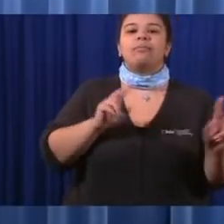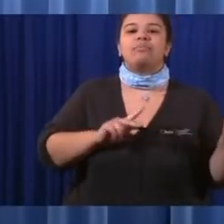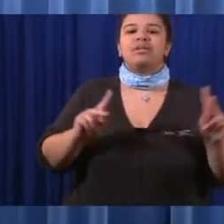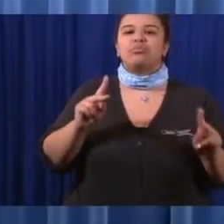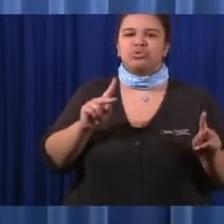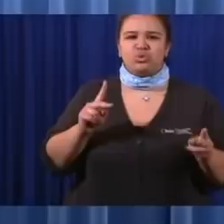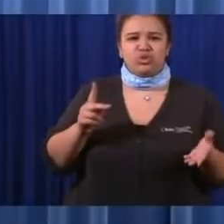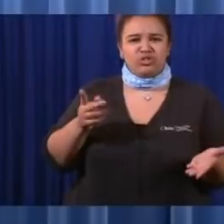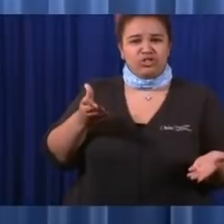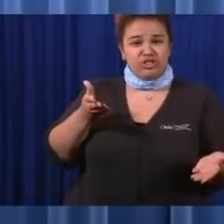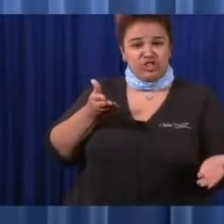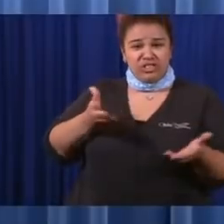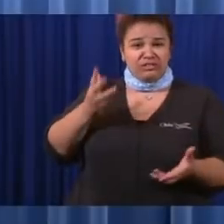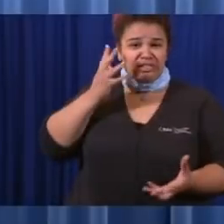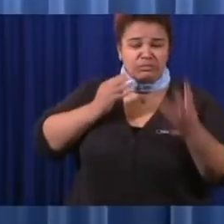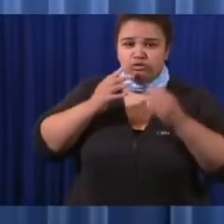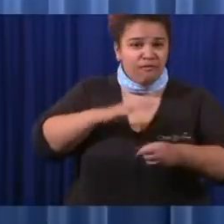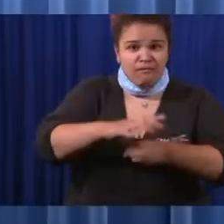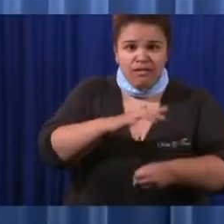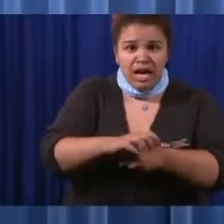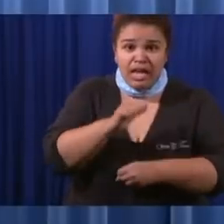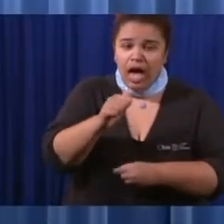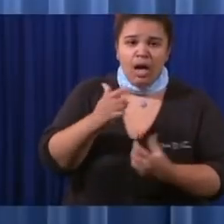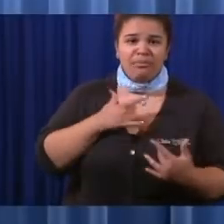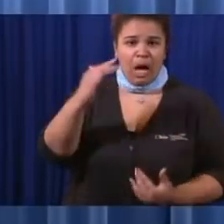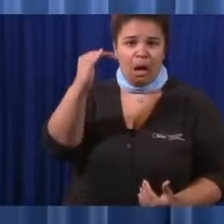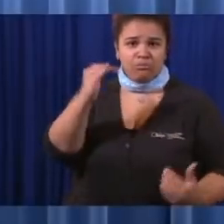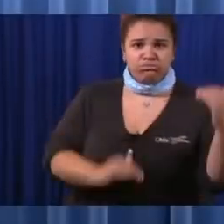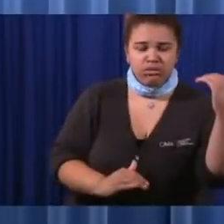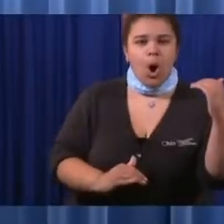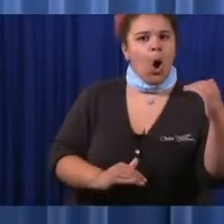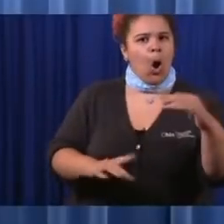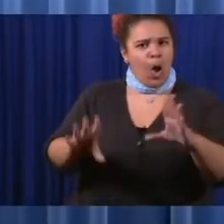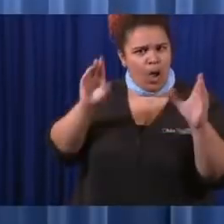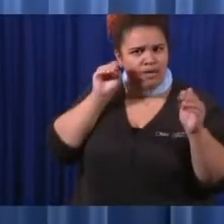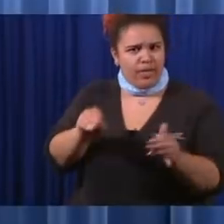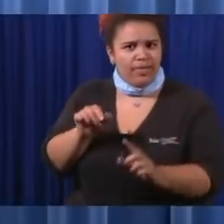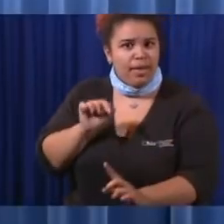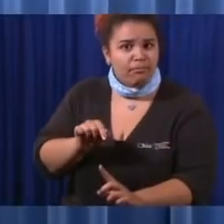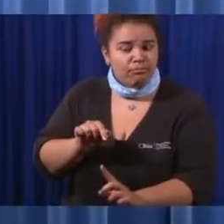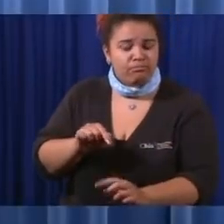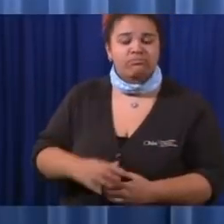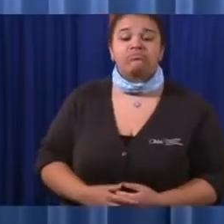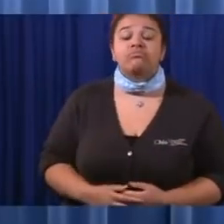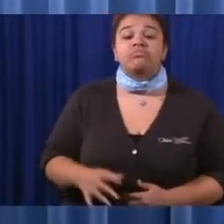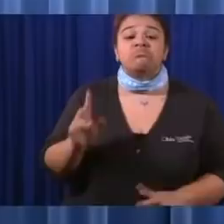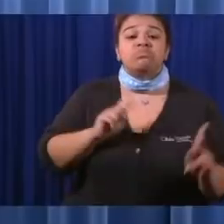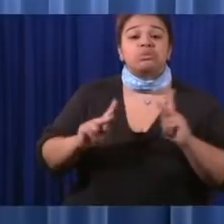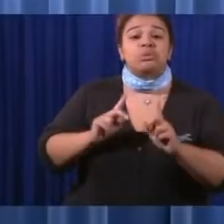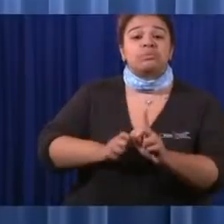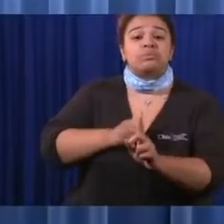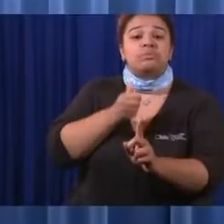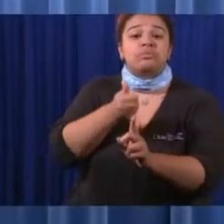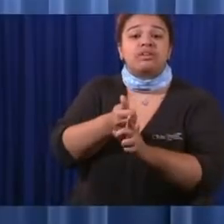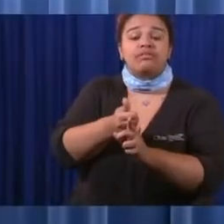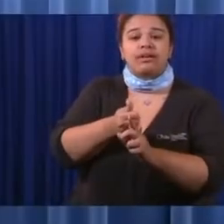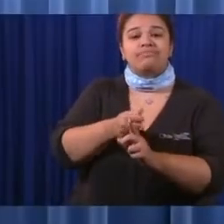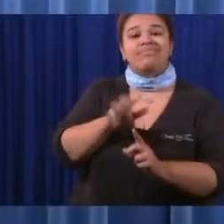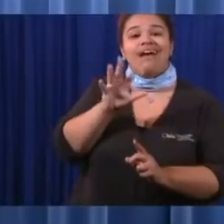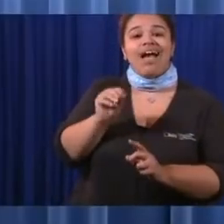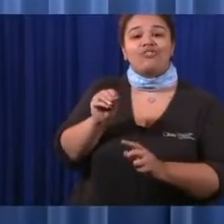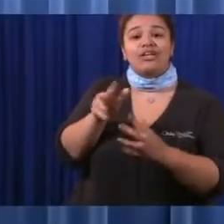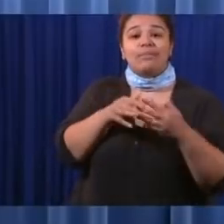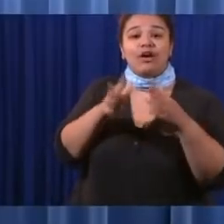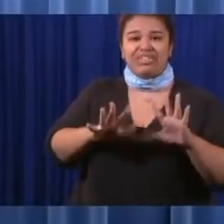includes people who, African Americans, who in our cities and other areas are